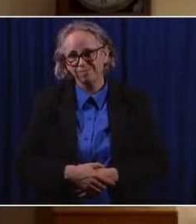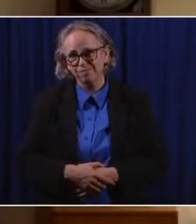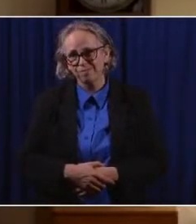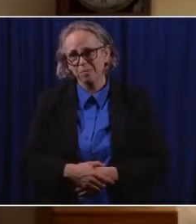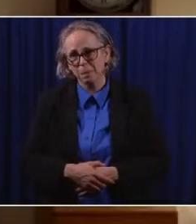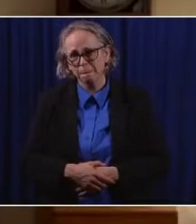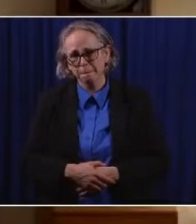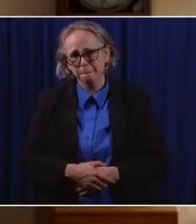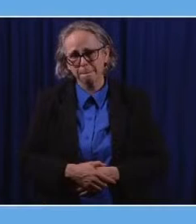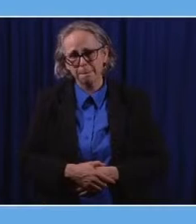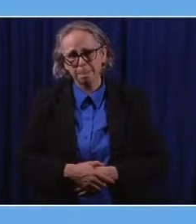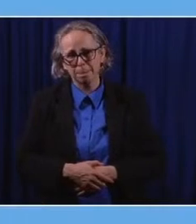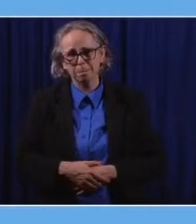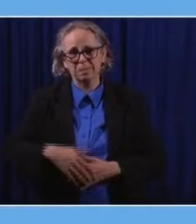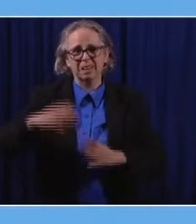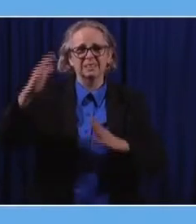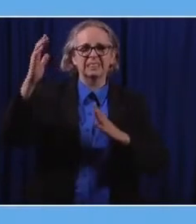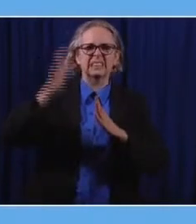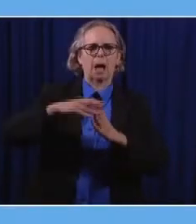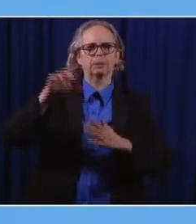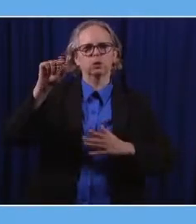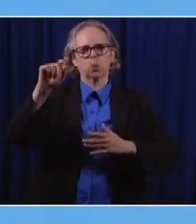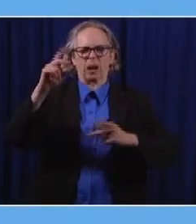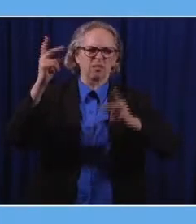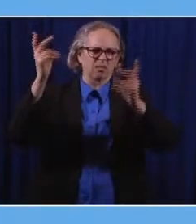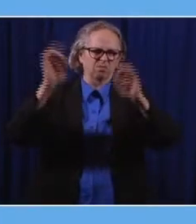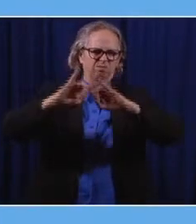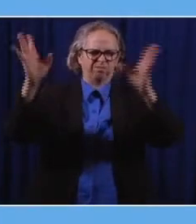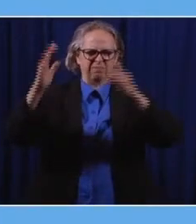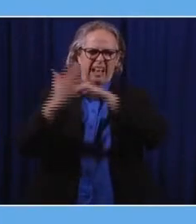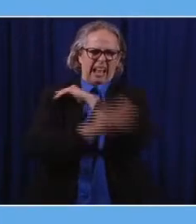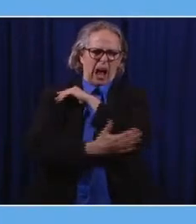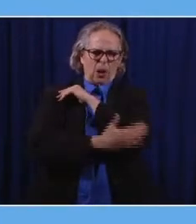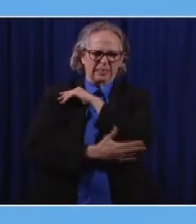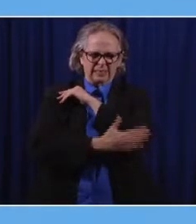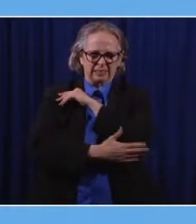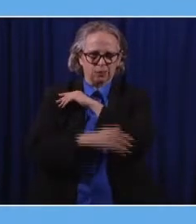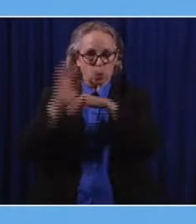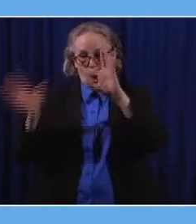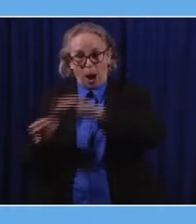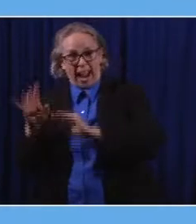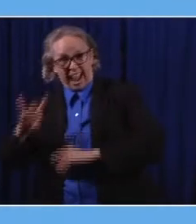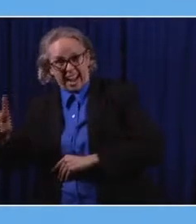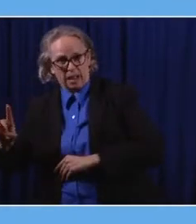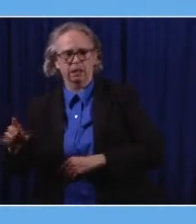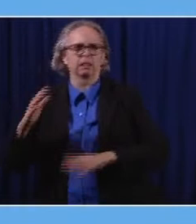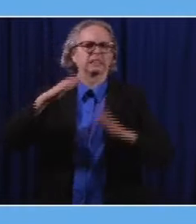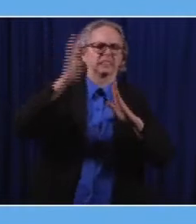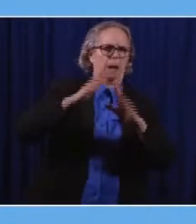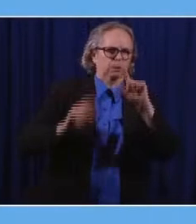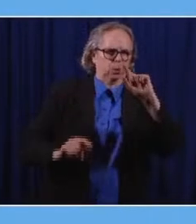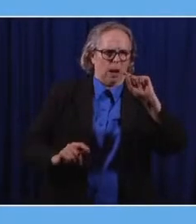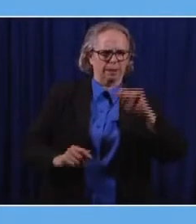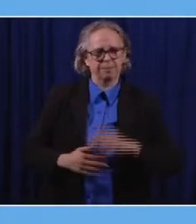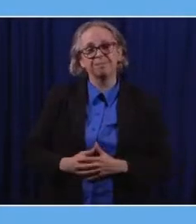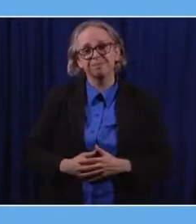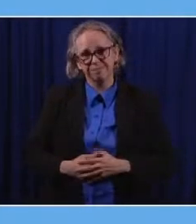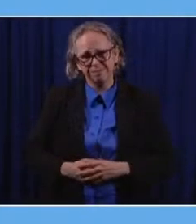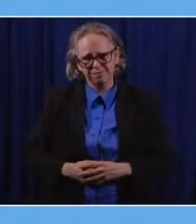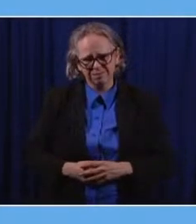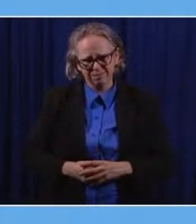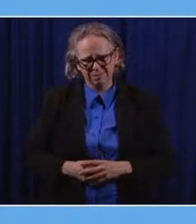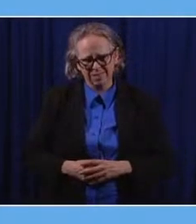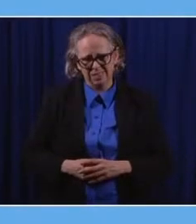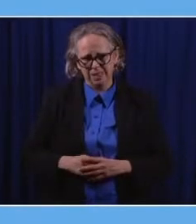top 20 counties ranked by highest occurrence. Again, there's really two different ways we're looking at this.